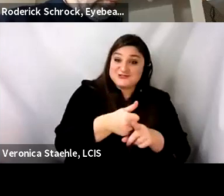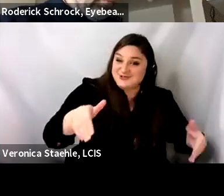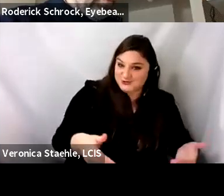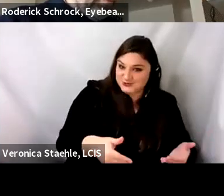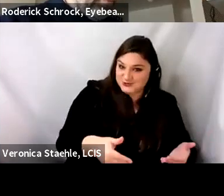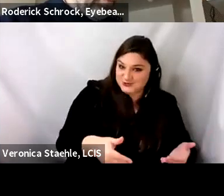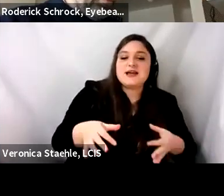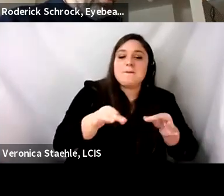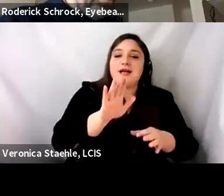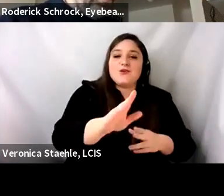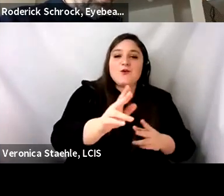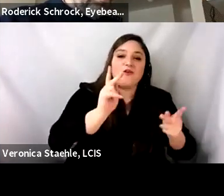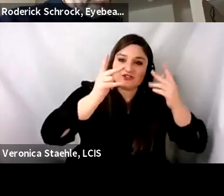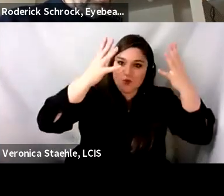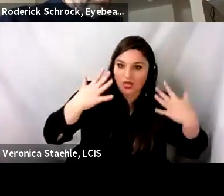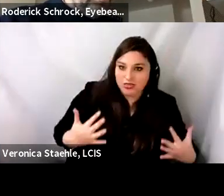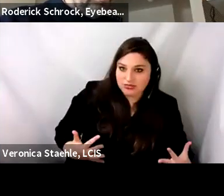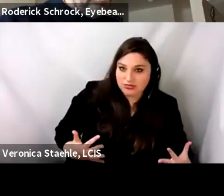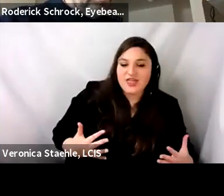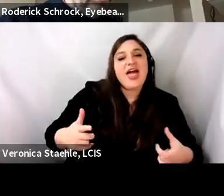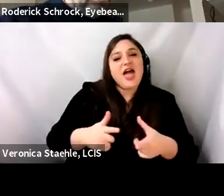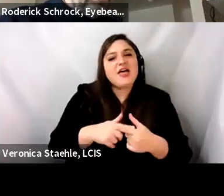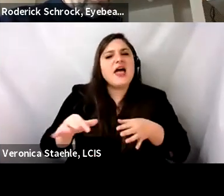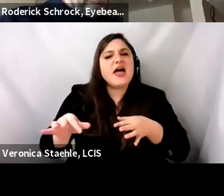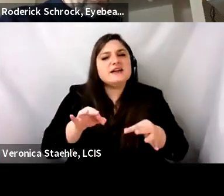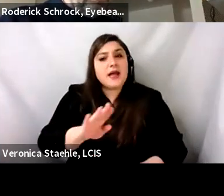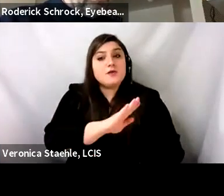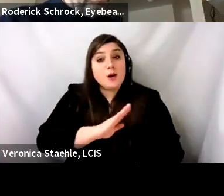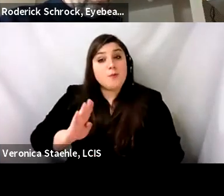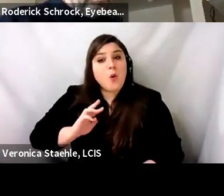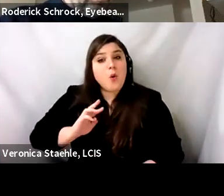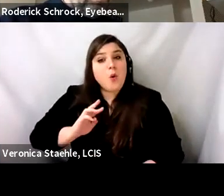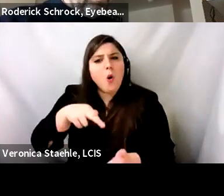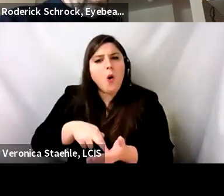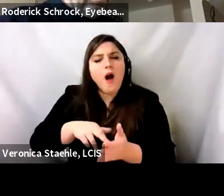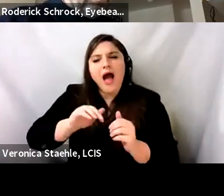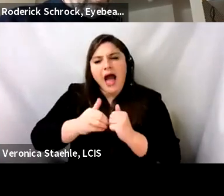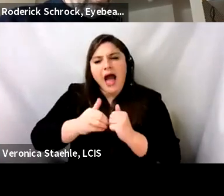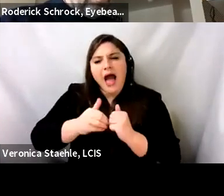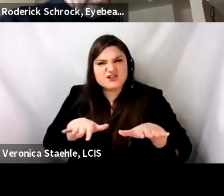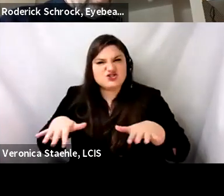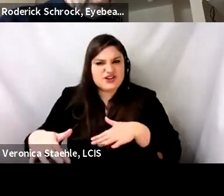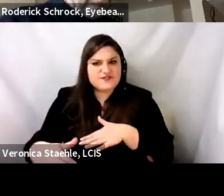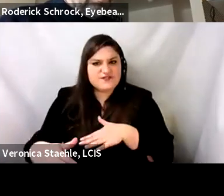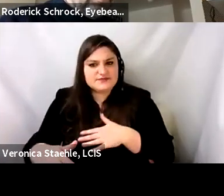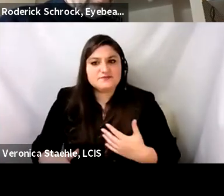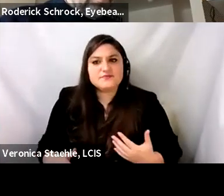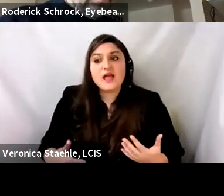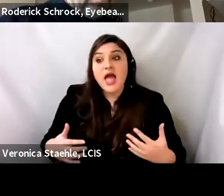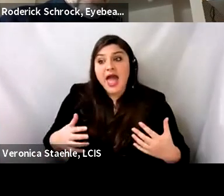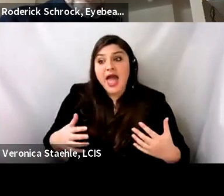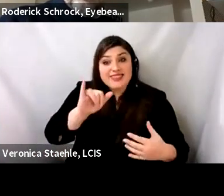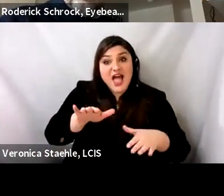the question I'm going to pose to you, how did the board's role shift in all of this pivoting? You know, and what is it, an immediate and constant shift? Did it come in